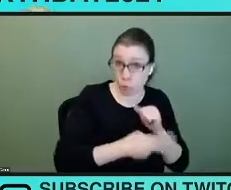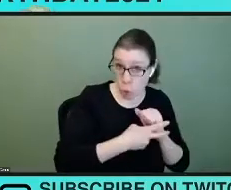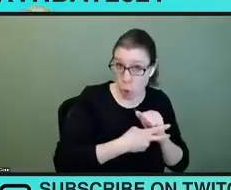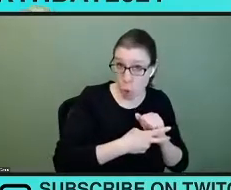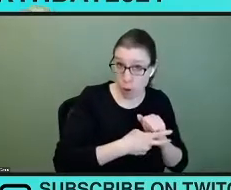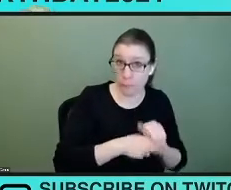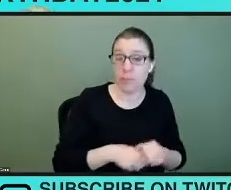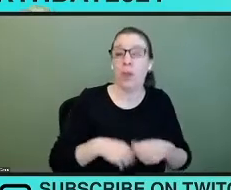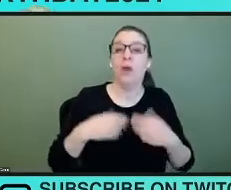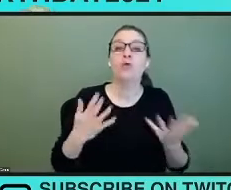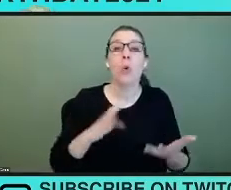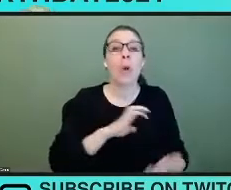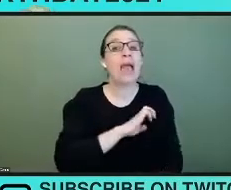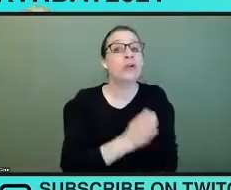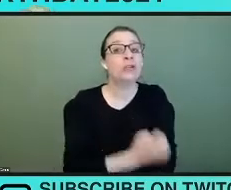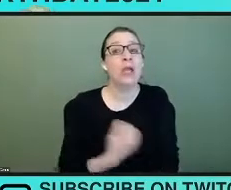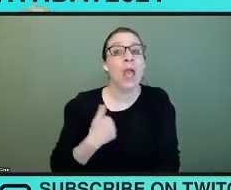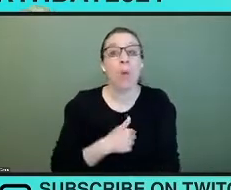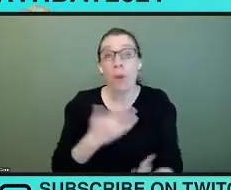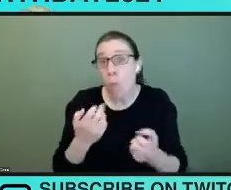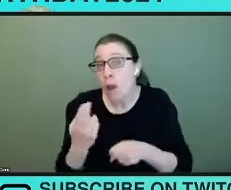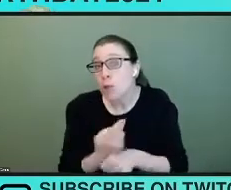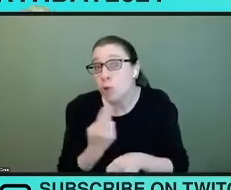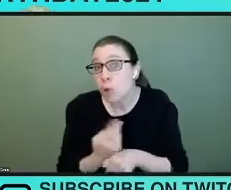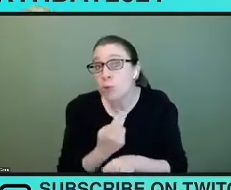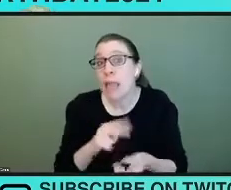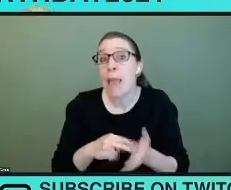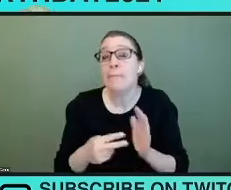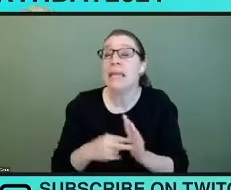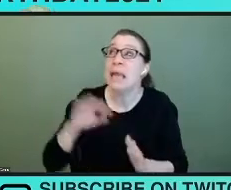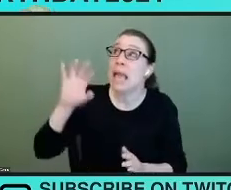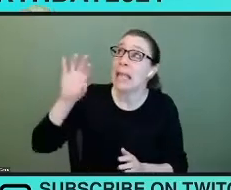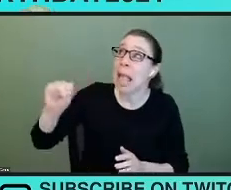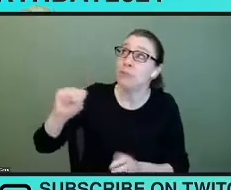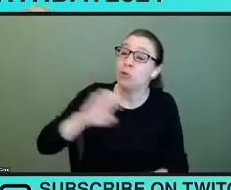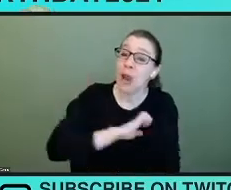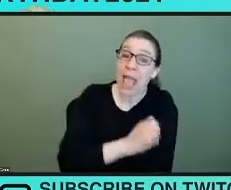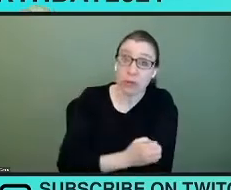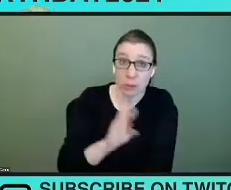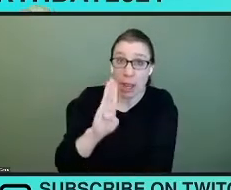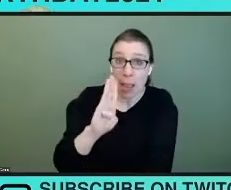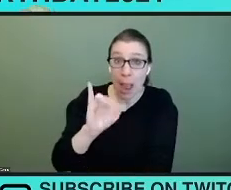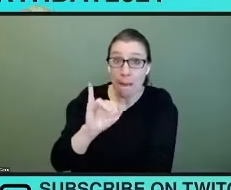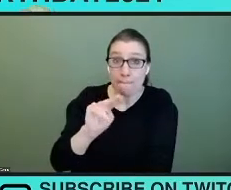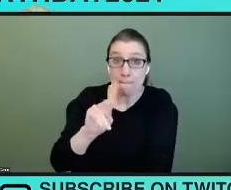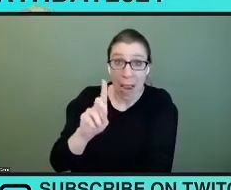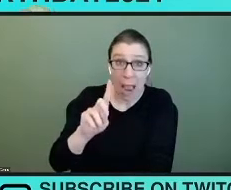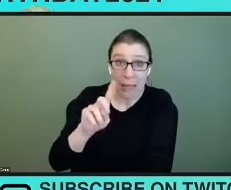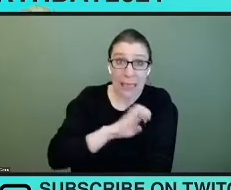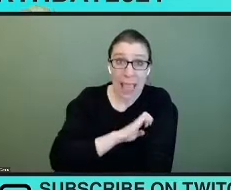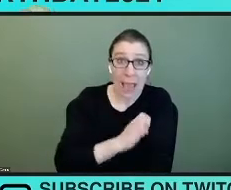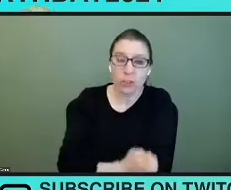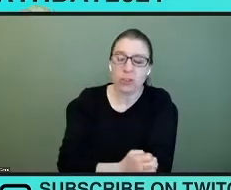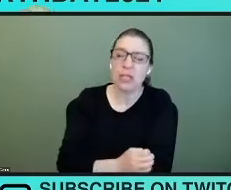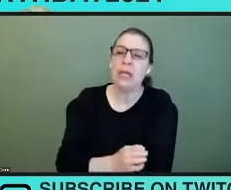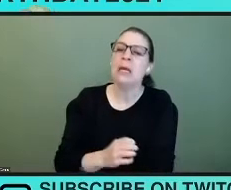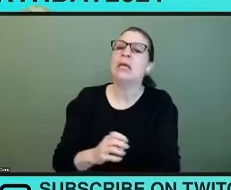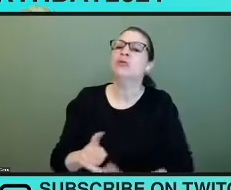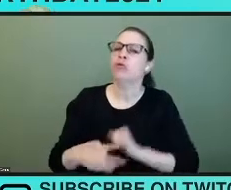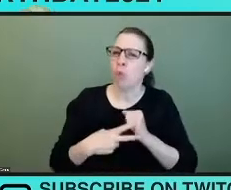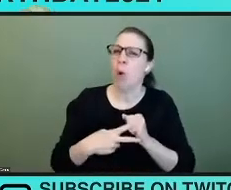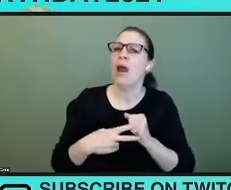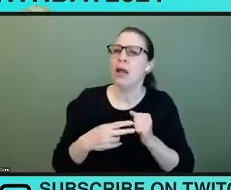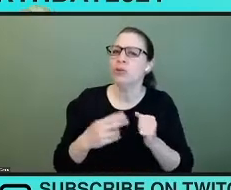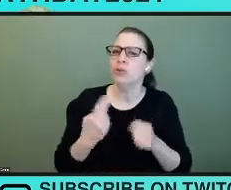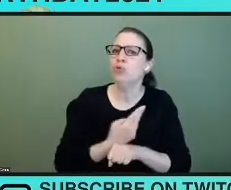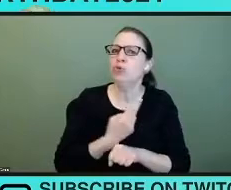that energy is minimized, means the capture energy, binding energy is also minimum, means that it will be challenged. So it's a kind of optimization between,